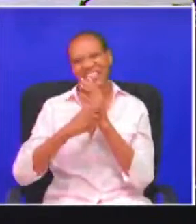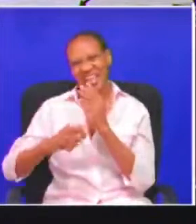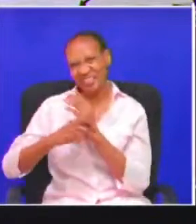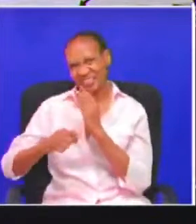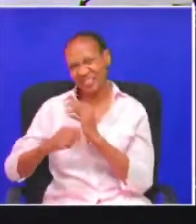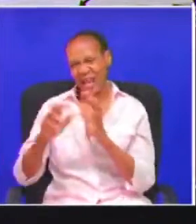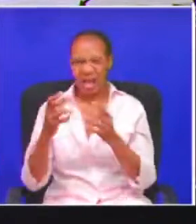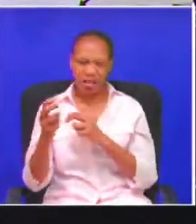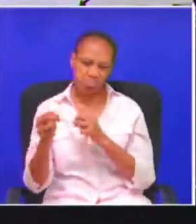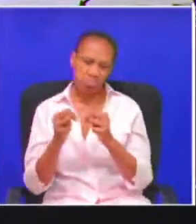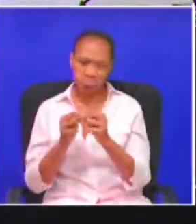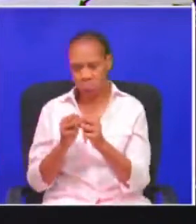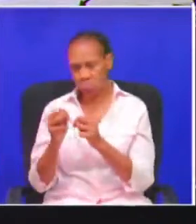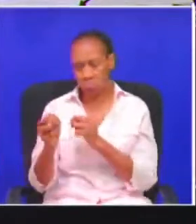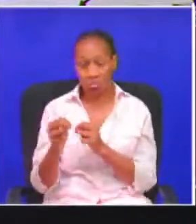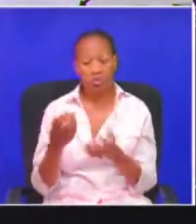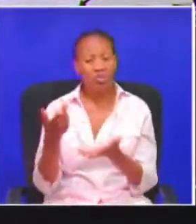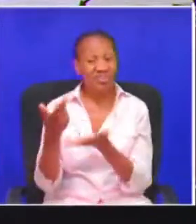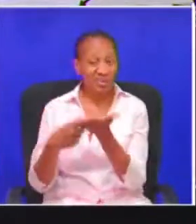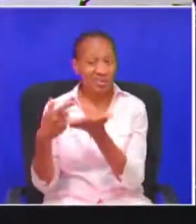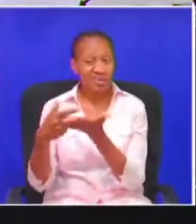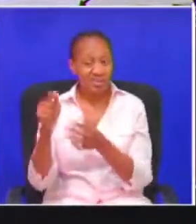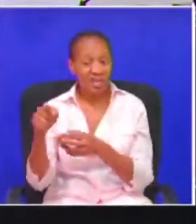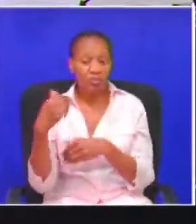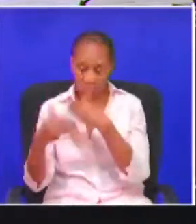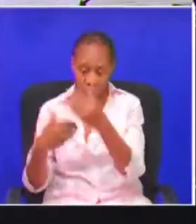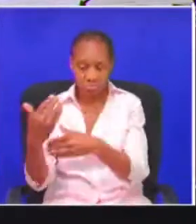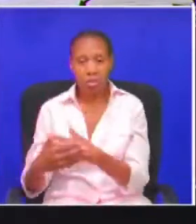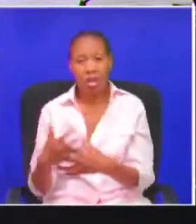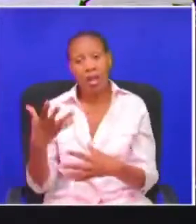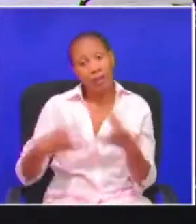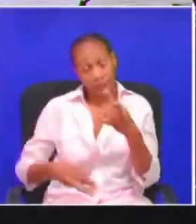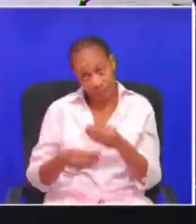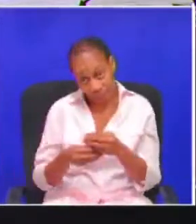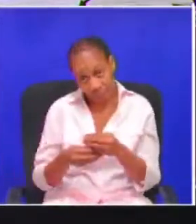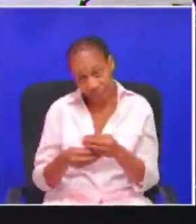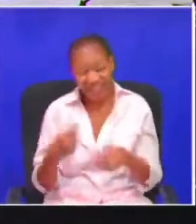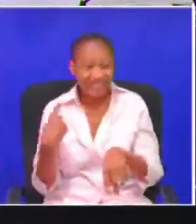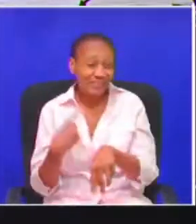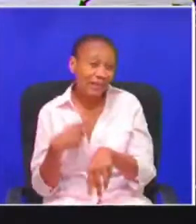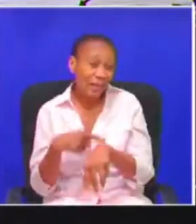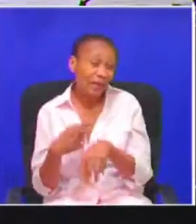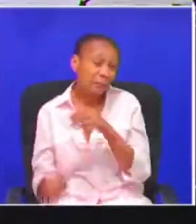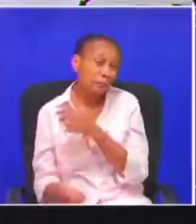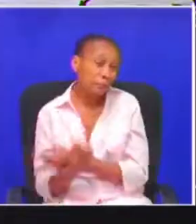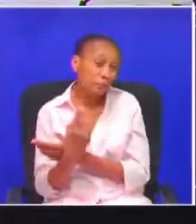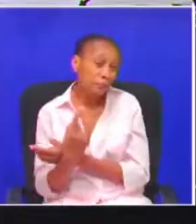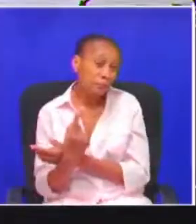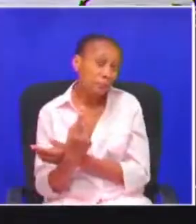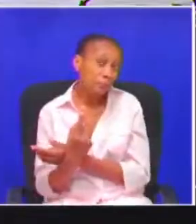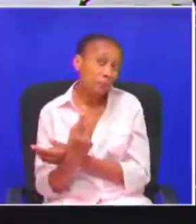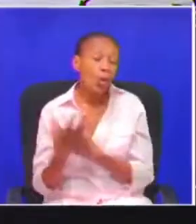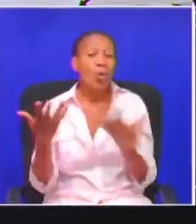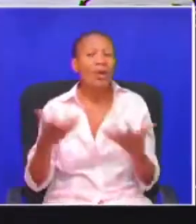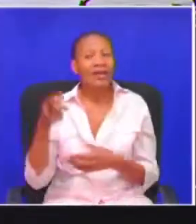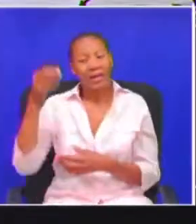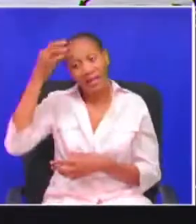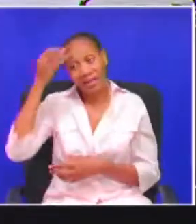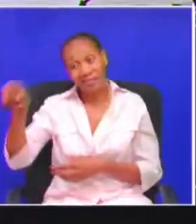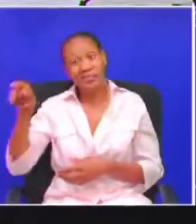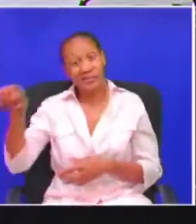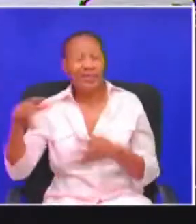are ongoing, and may I add that there was a time when the US government